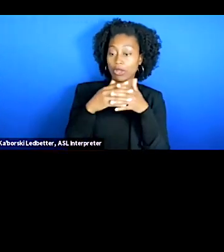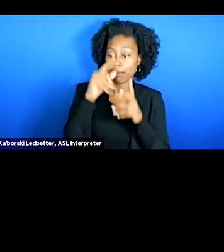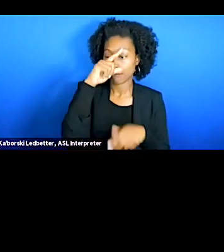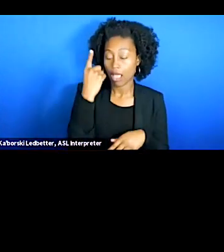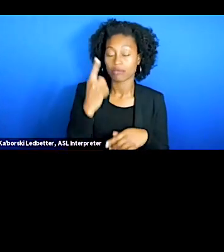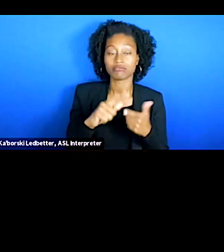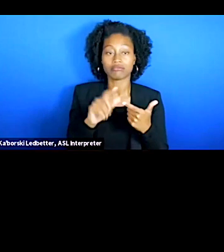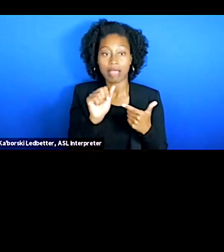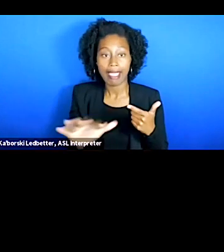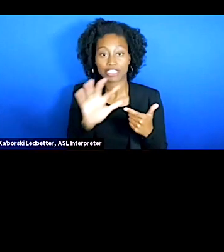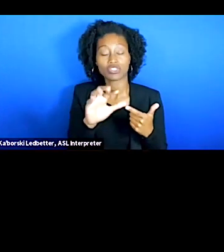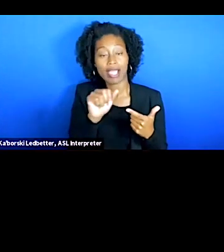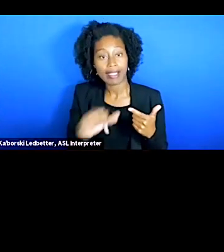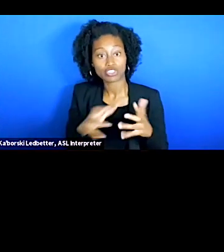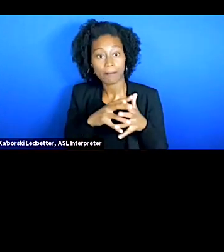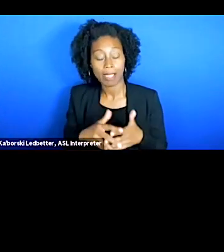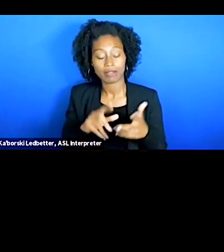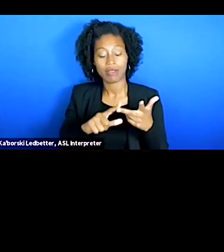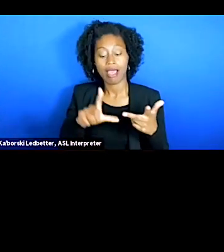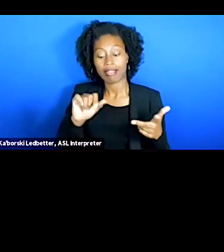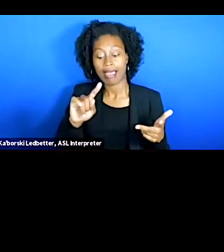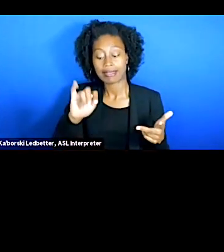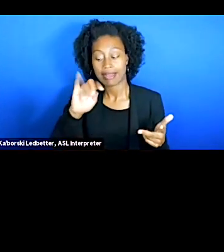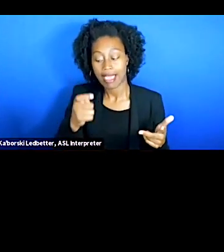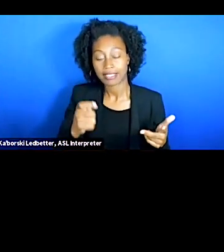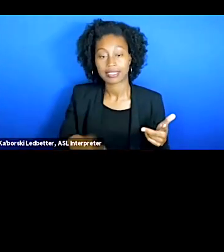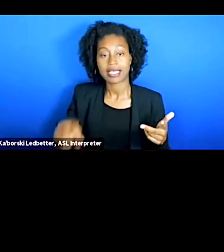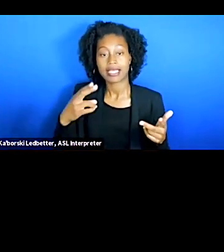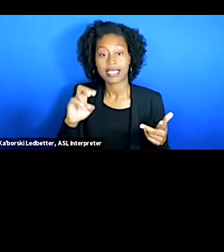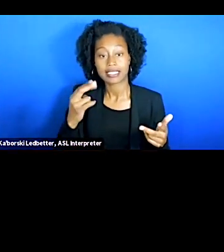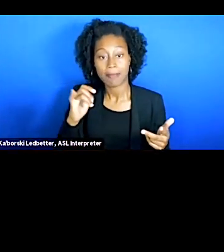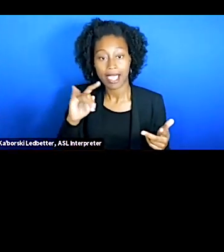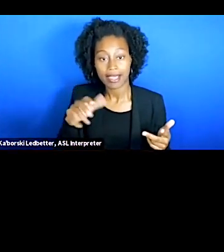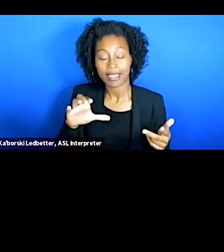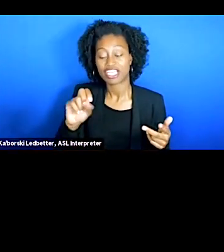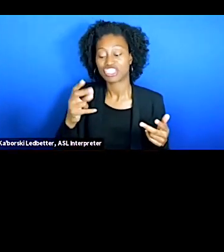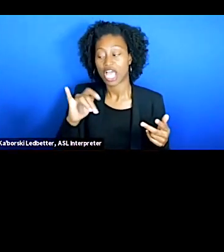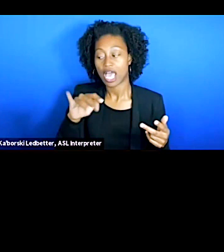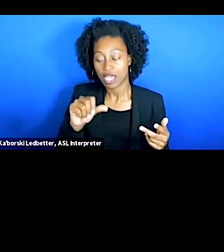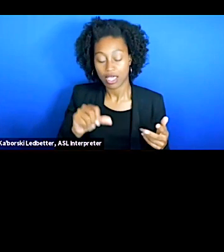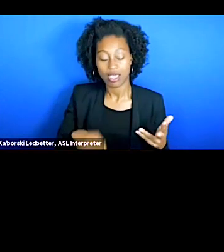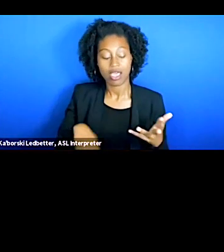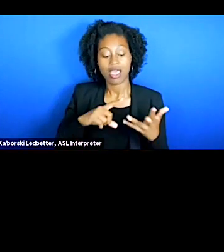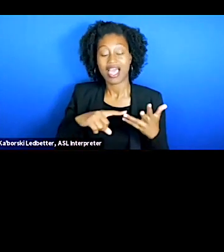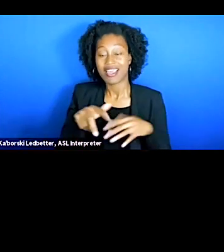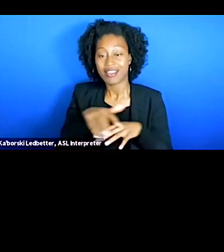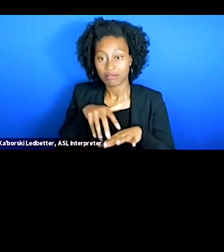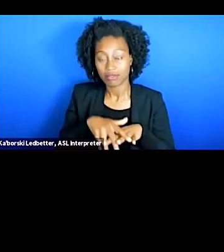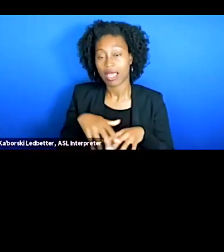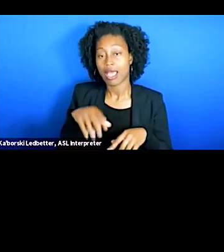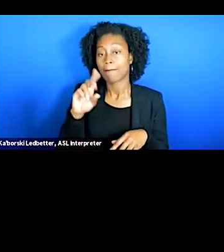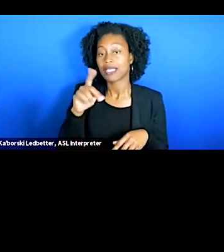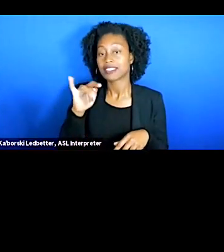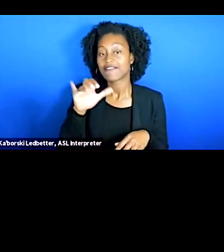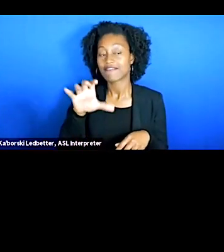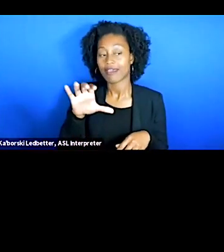American, Latinx, Hispanic or Chicana, Native or Pacific Islander, or multiple races or